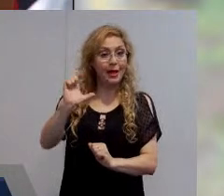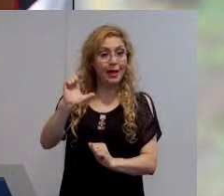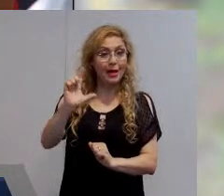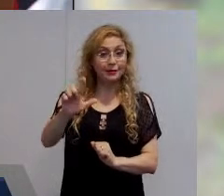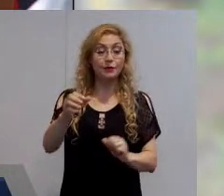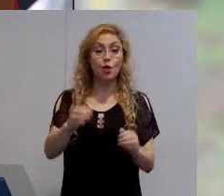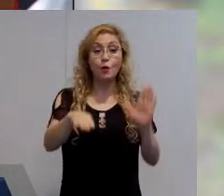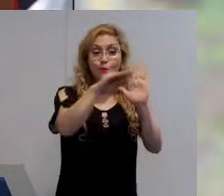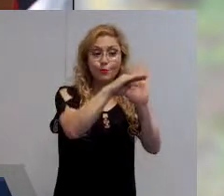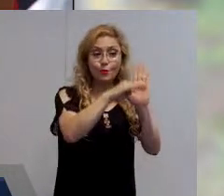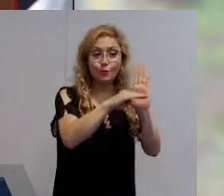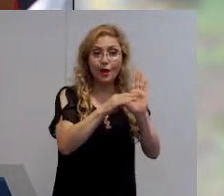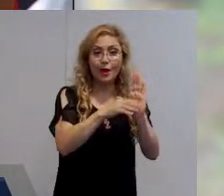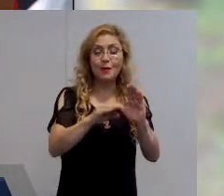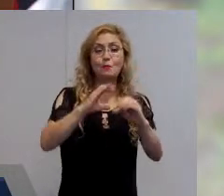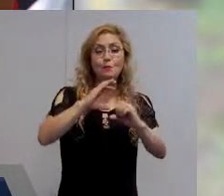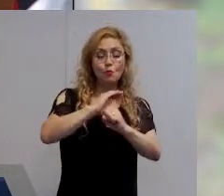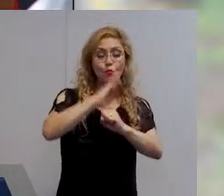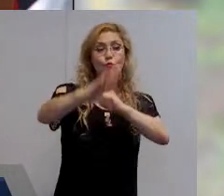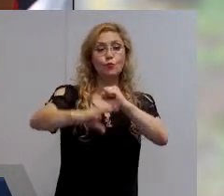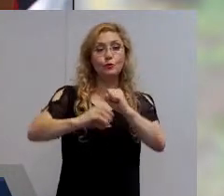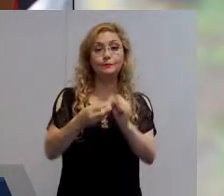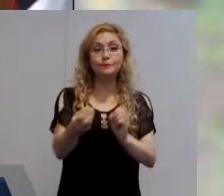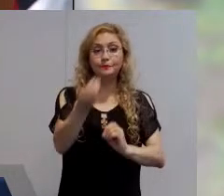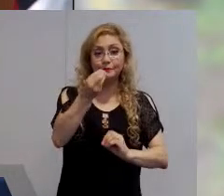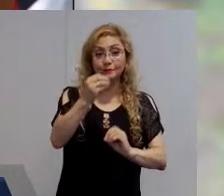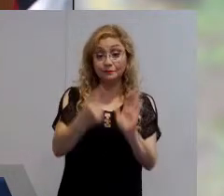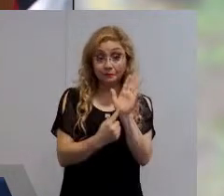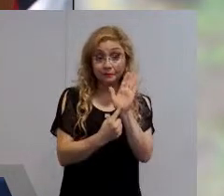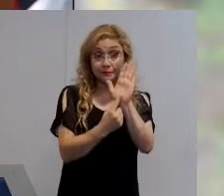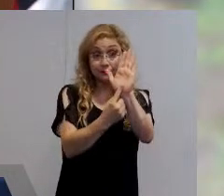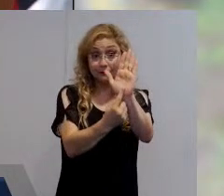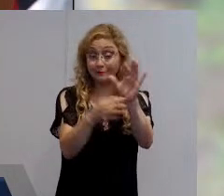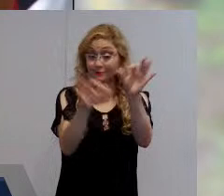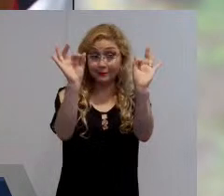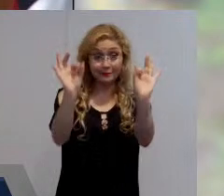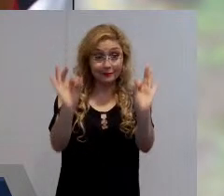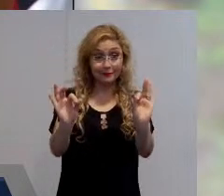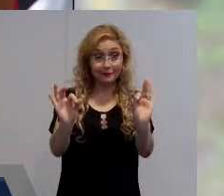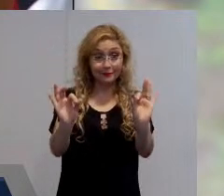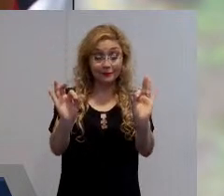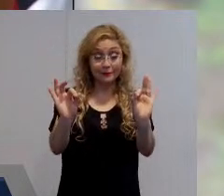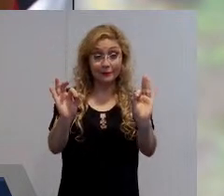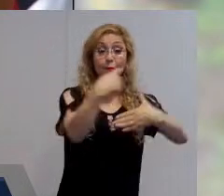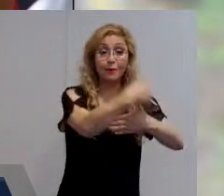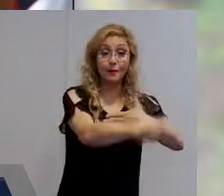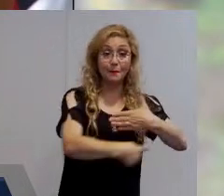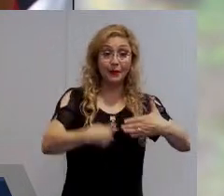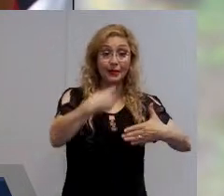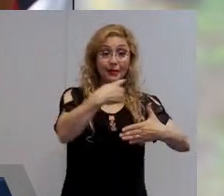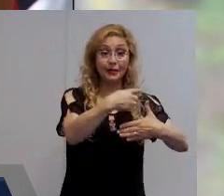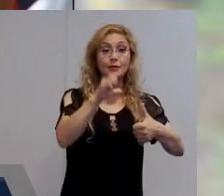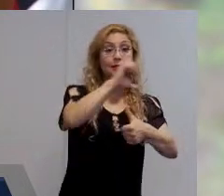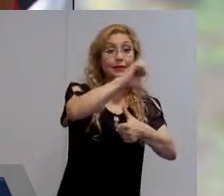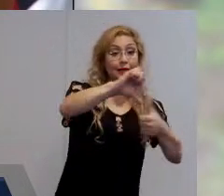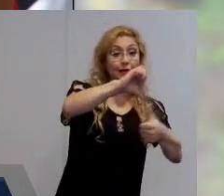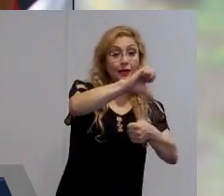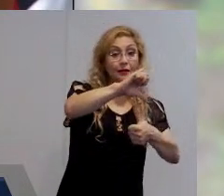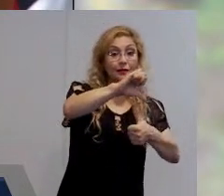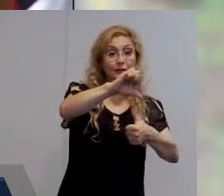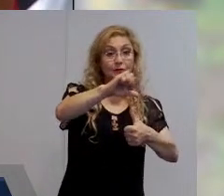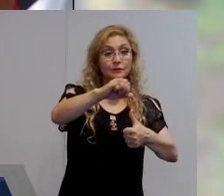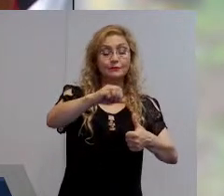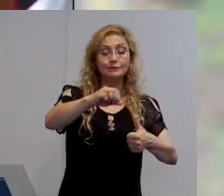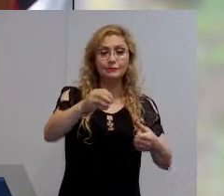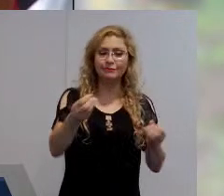and the World Food Program, we presented a special report for the media of Latin America and the Caribbean that